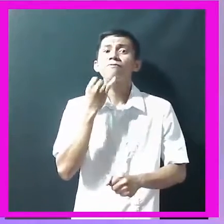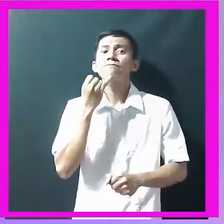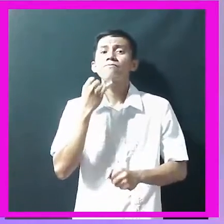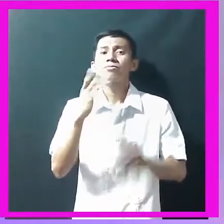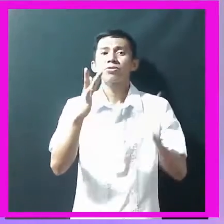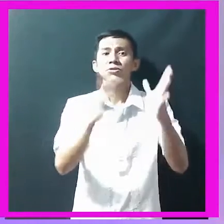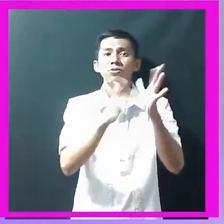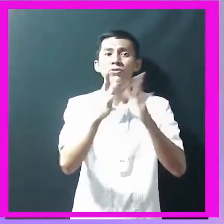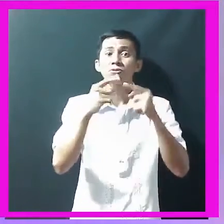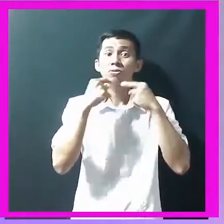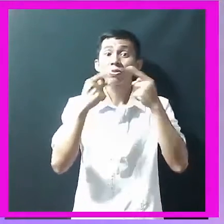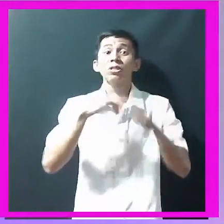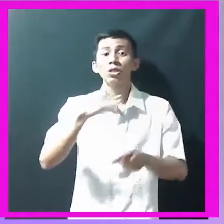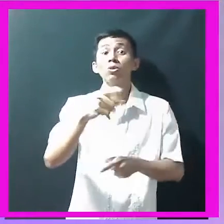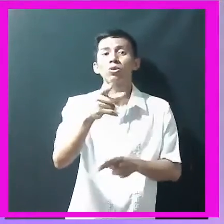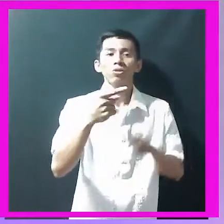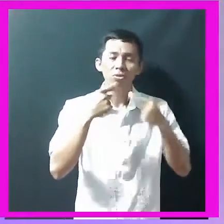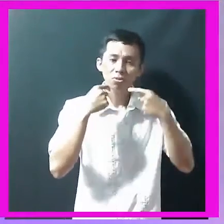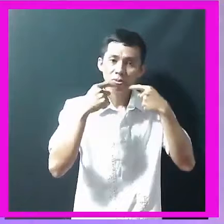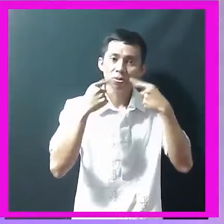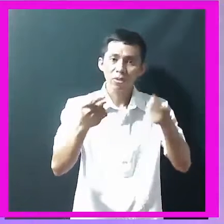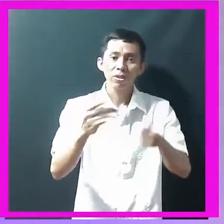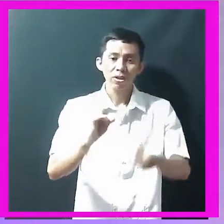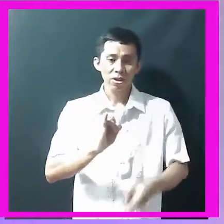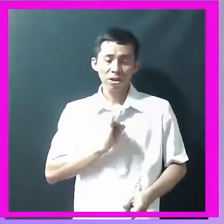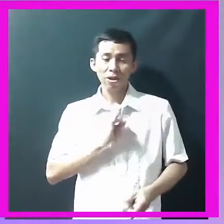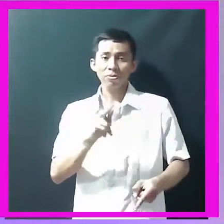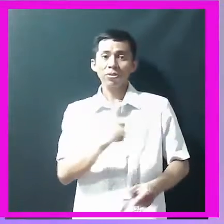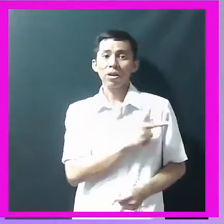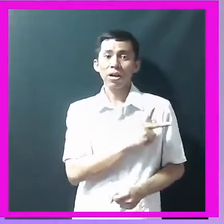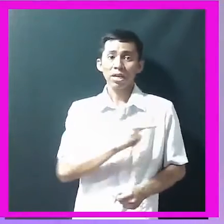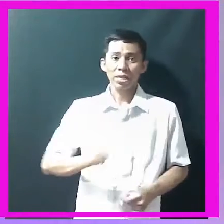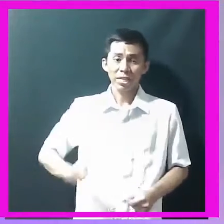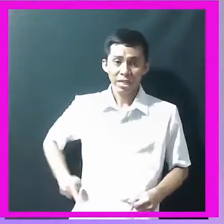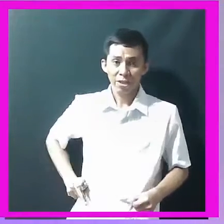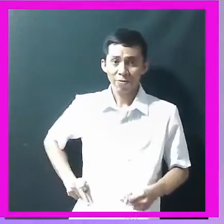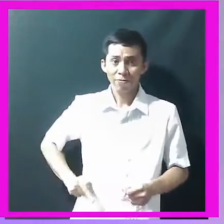answered, "Thou sayest that I am a king. To this end